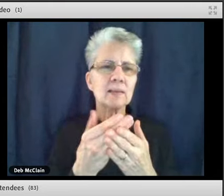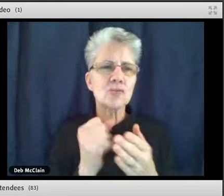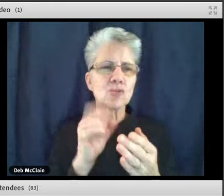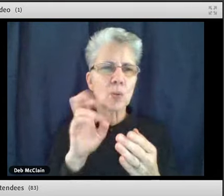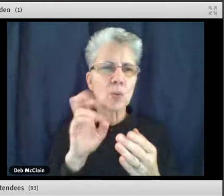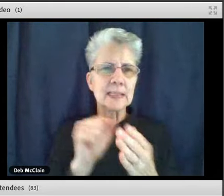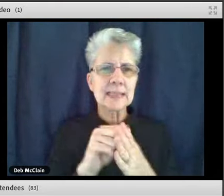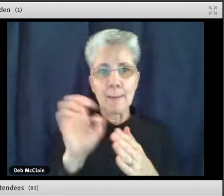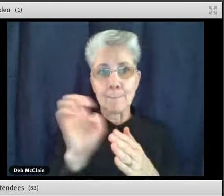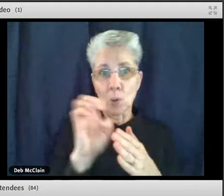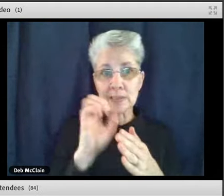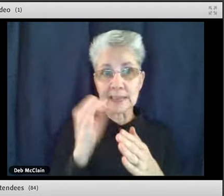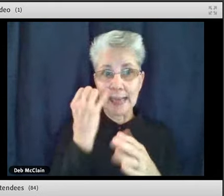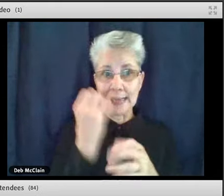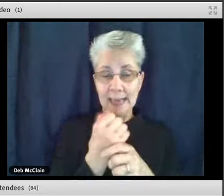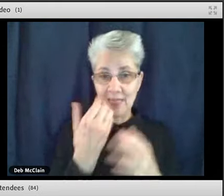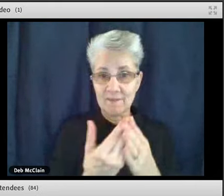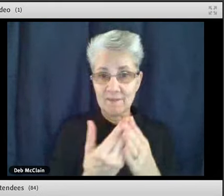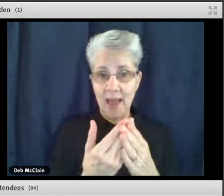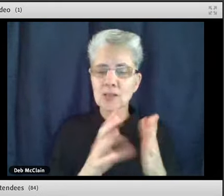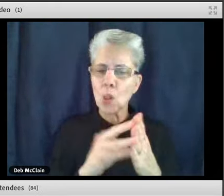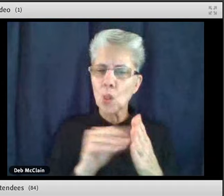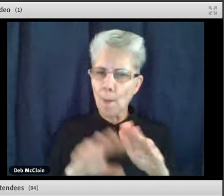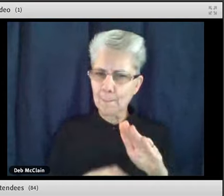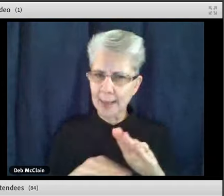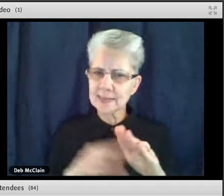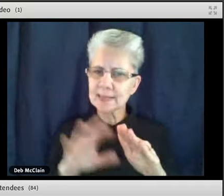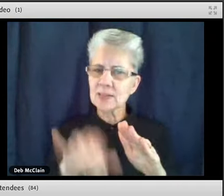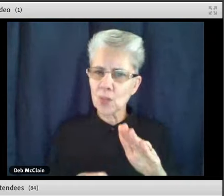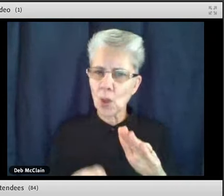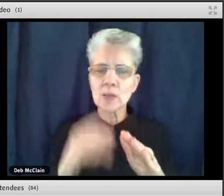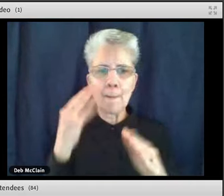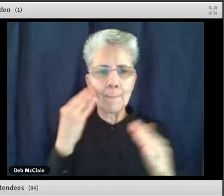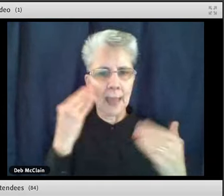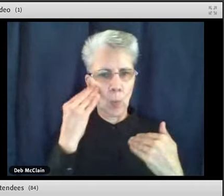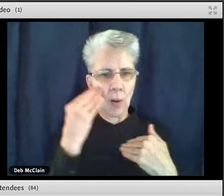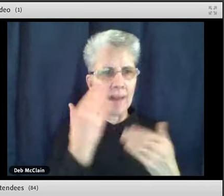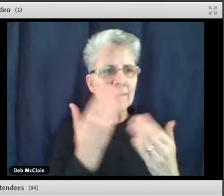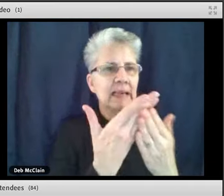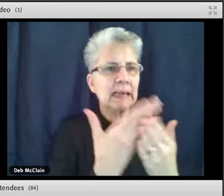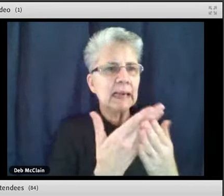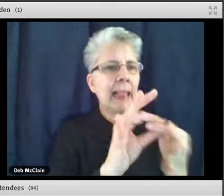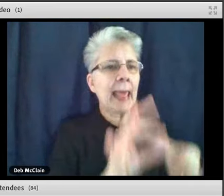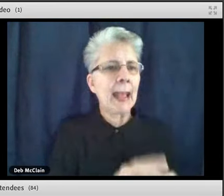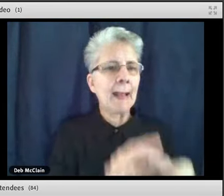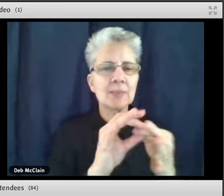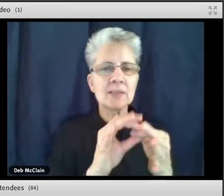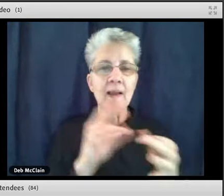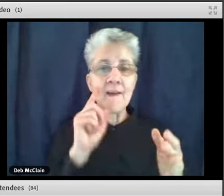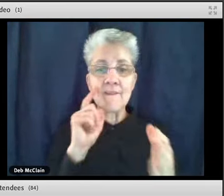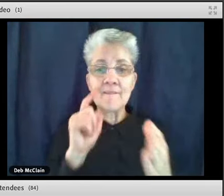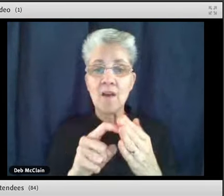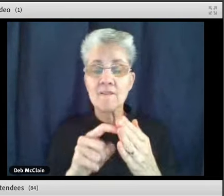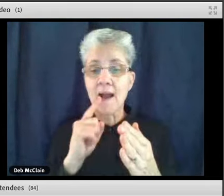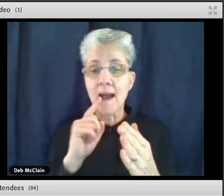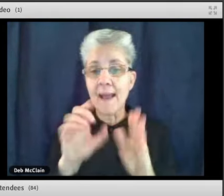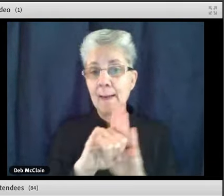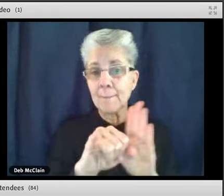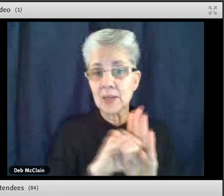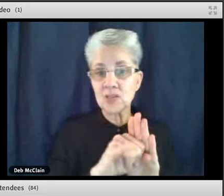without consulting official sources, or try treatments, right? And look for what's still unknown. And